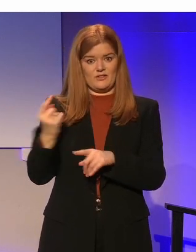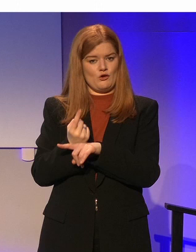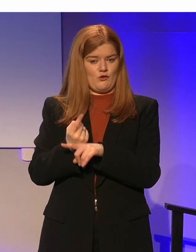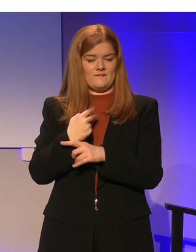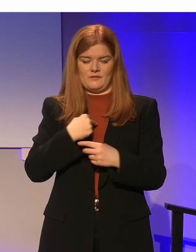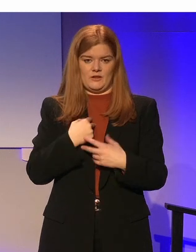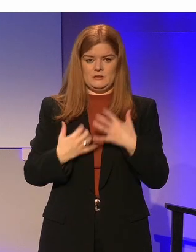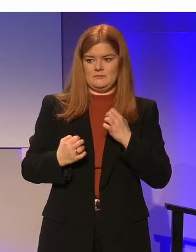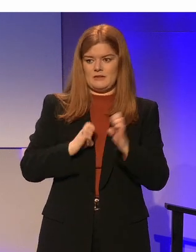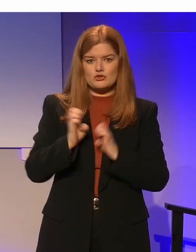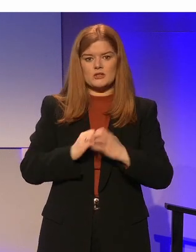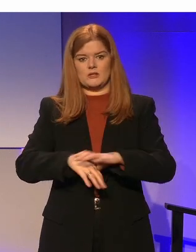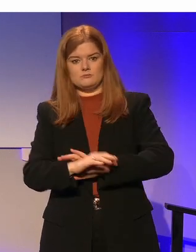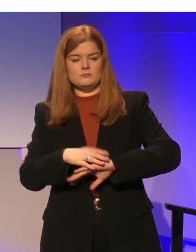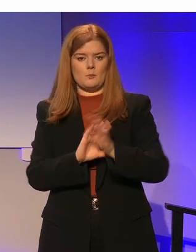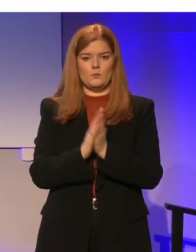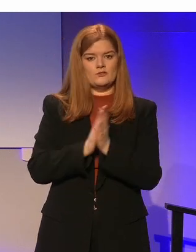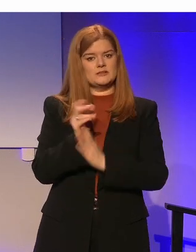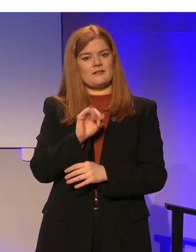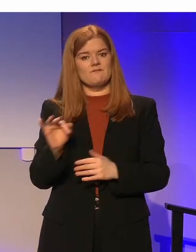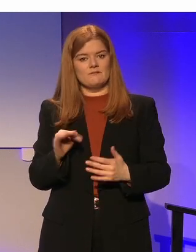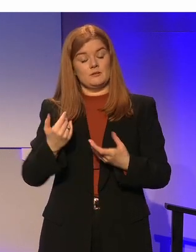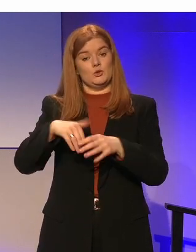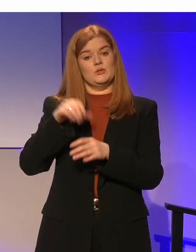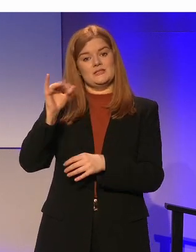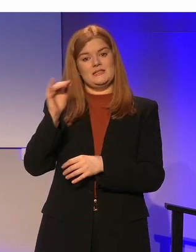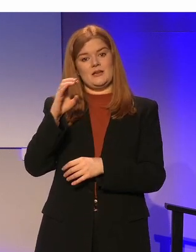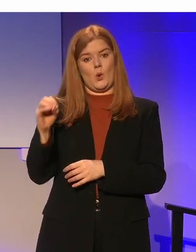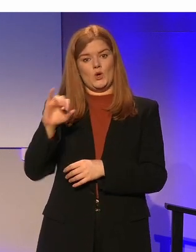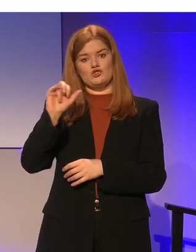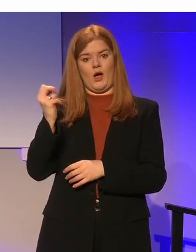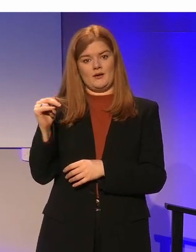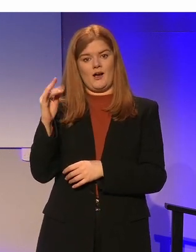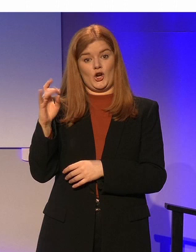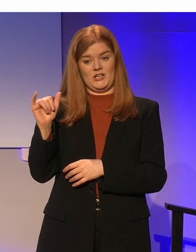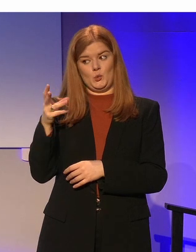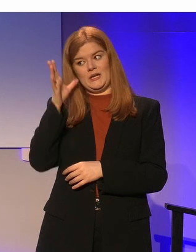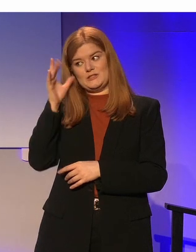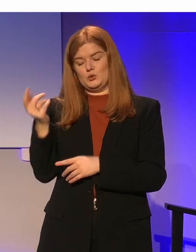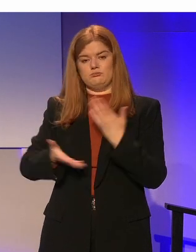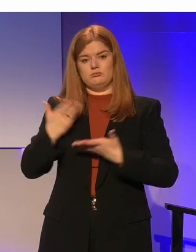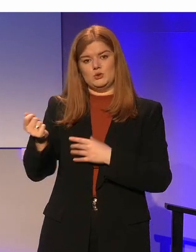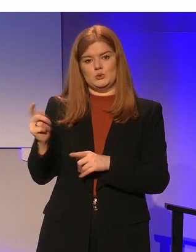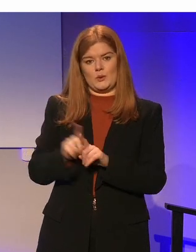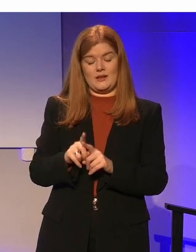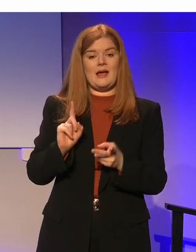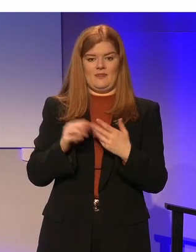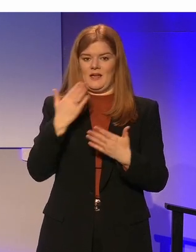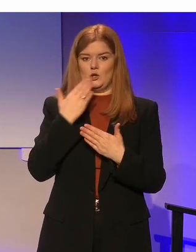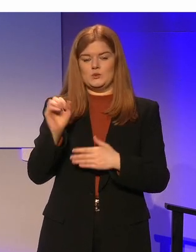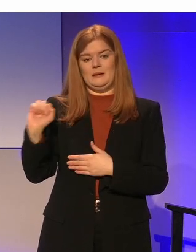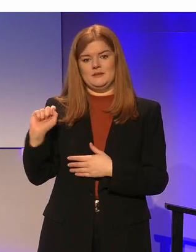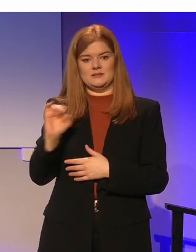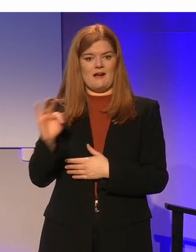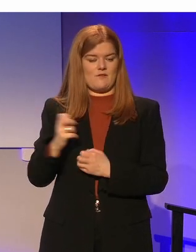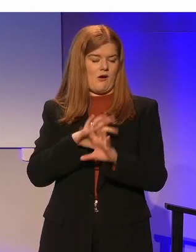hugely committed and energetic staff, including the CEO, John Carney, who you'll hear from shortly. And sincere thanks to him and his